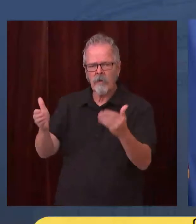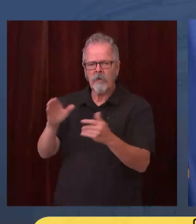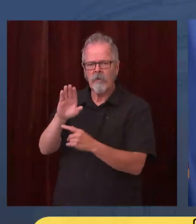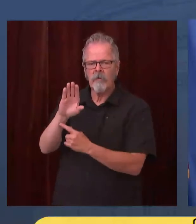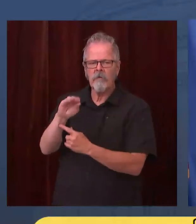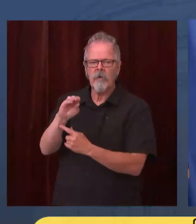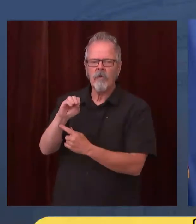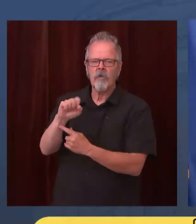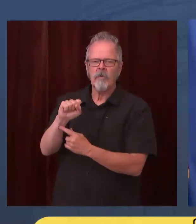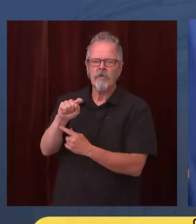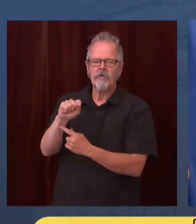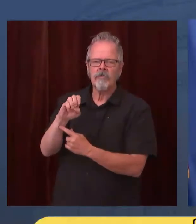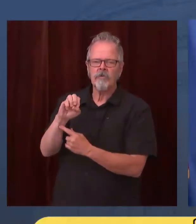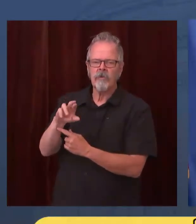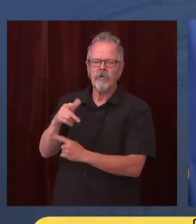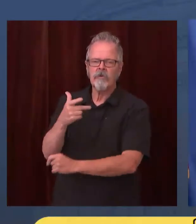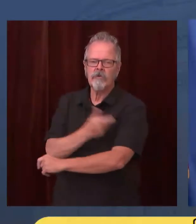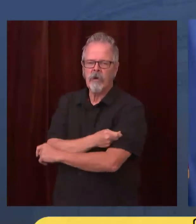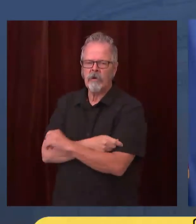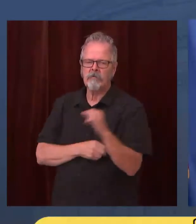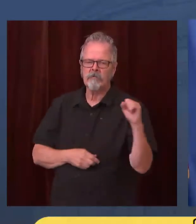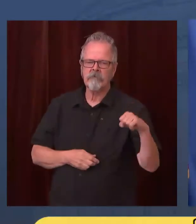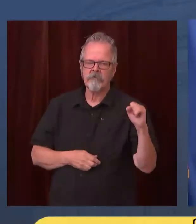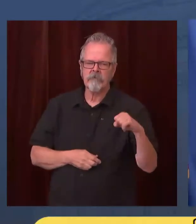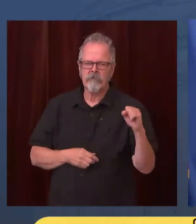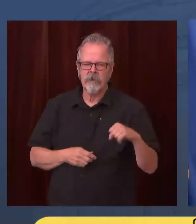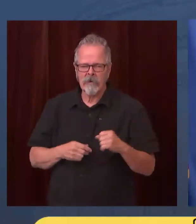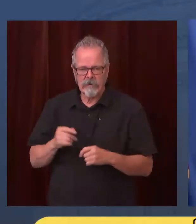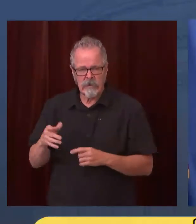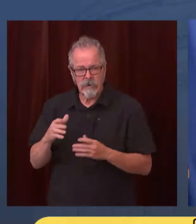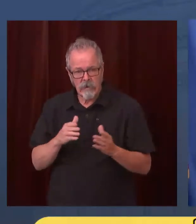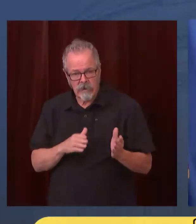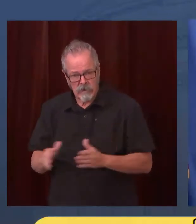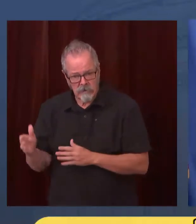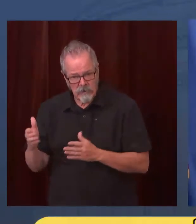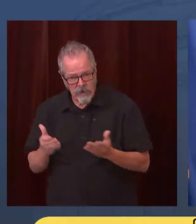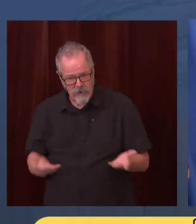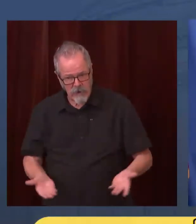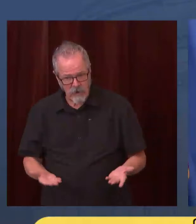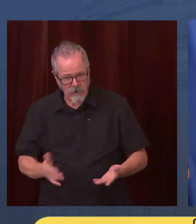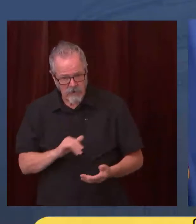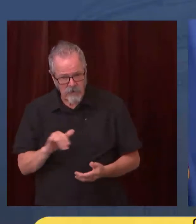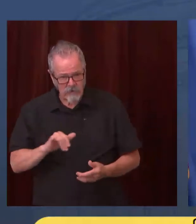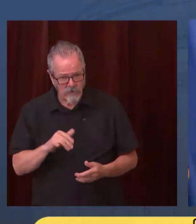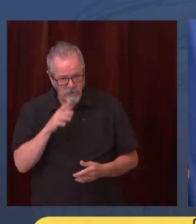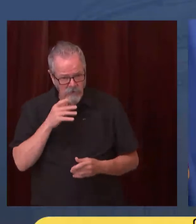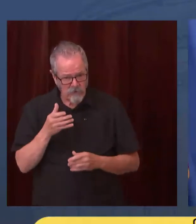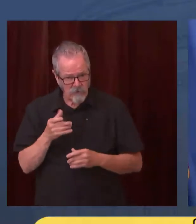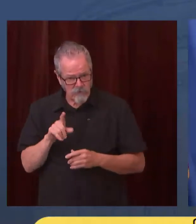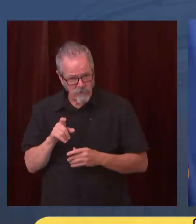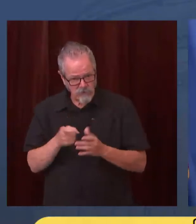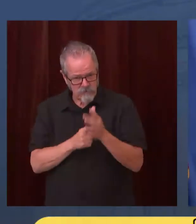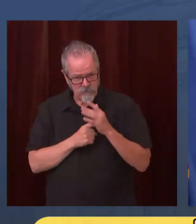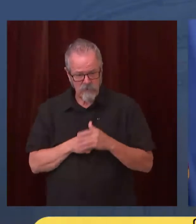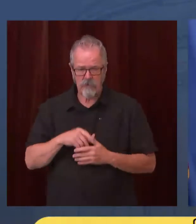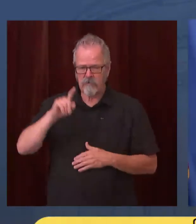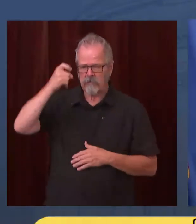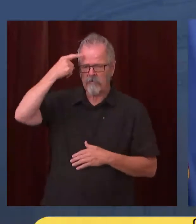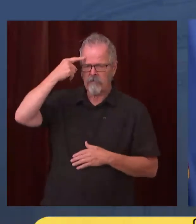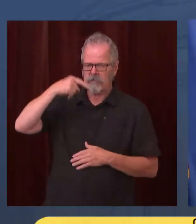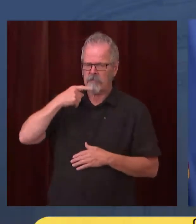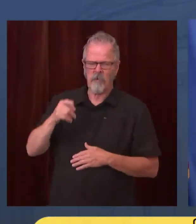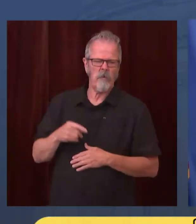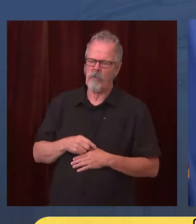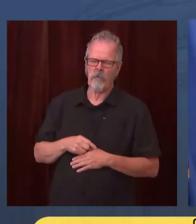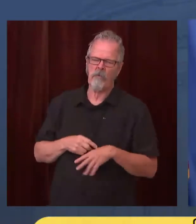that here? We have not made any decision like that. We're hopeful the federal government will move forward with as much alacrity as possible to